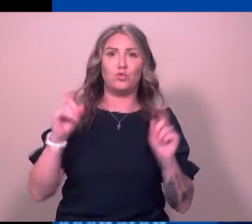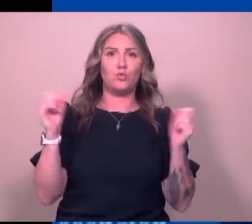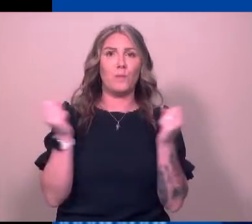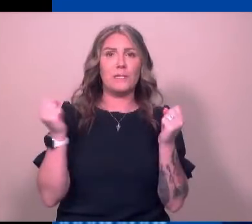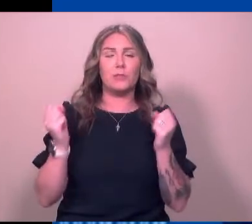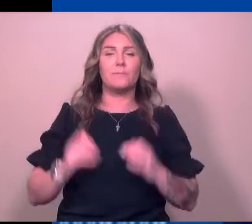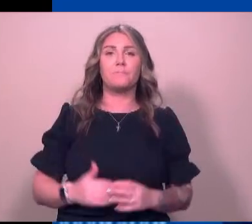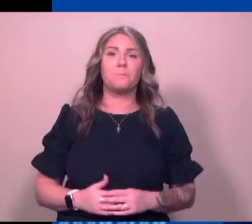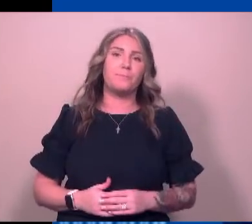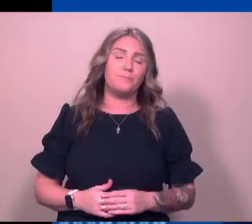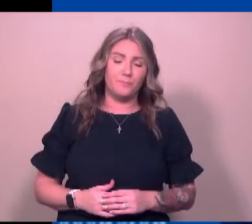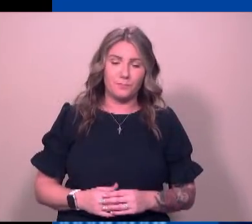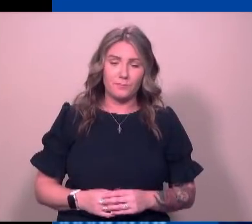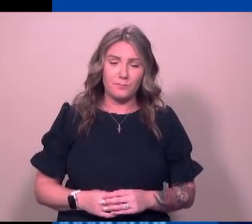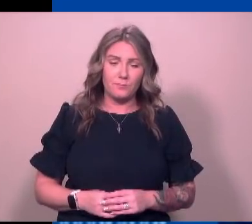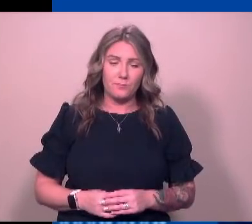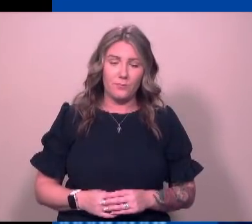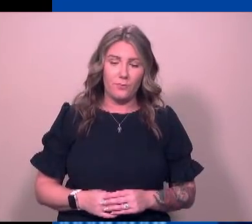is more